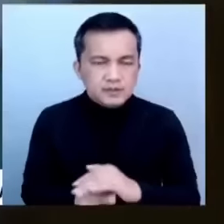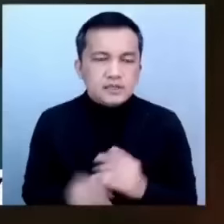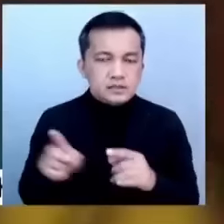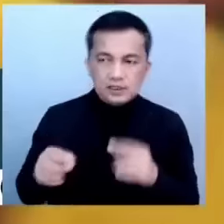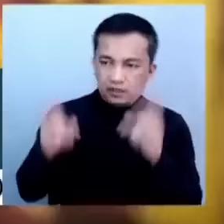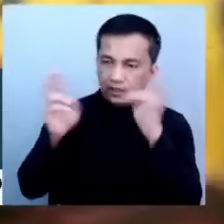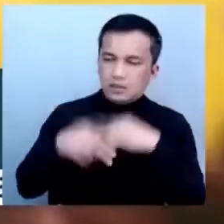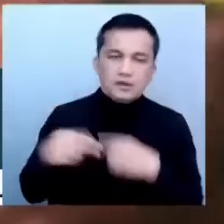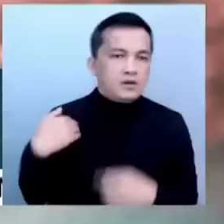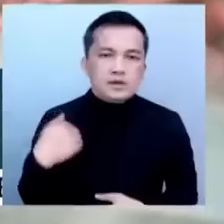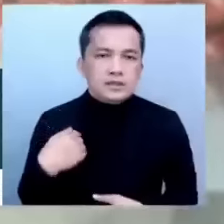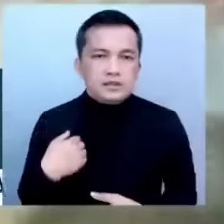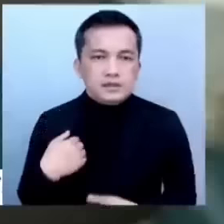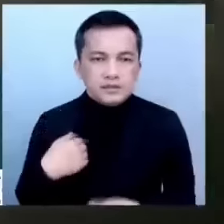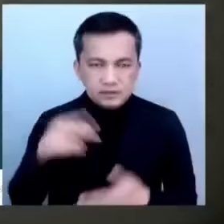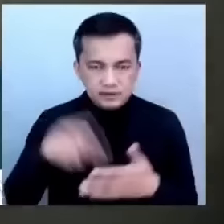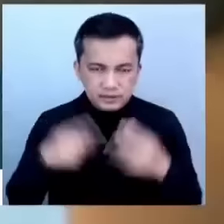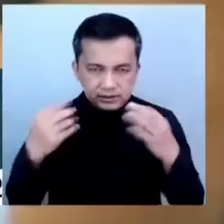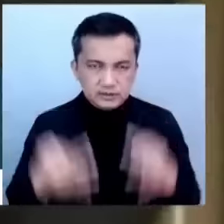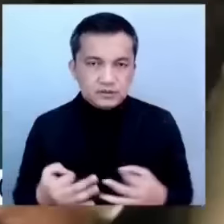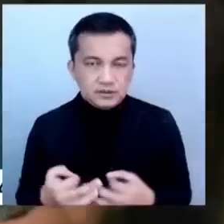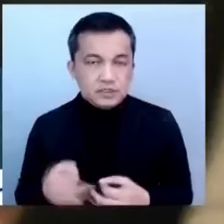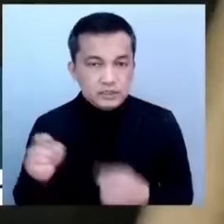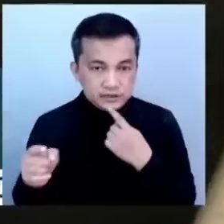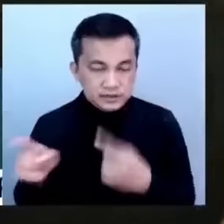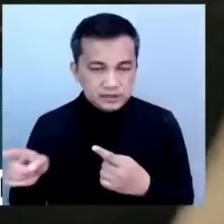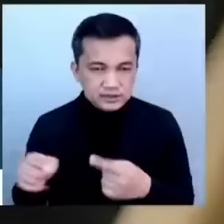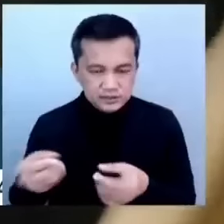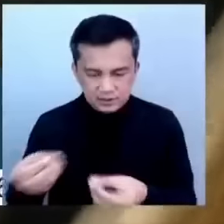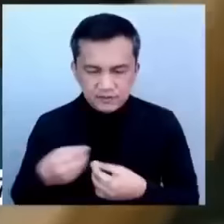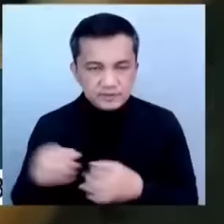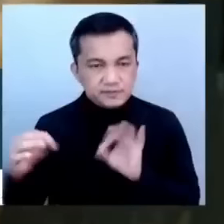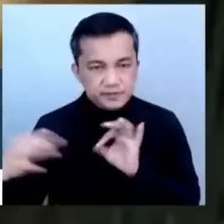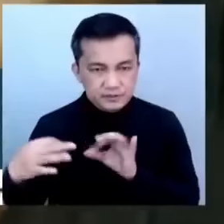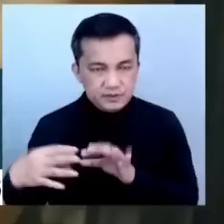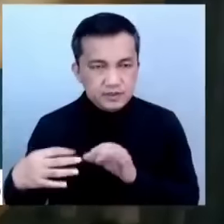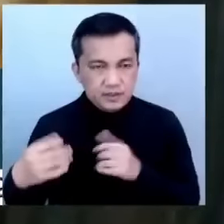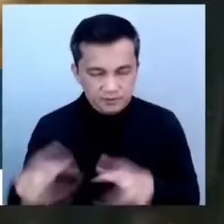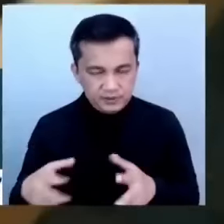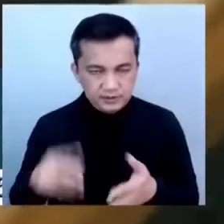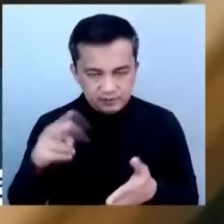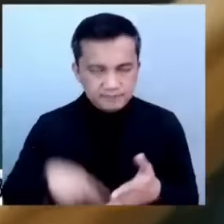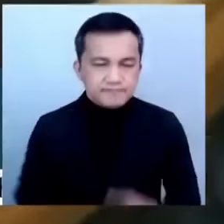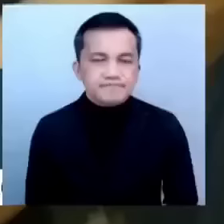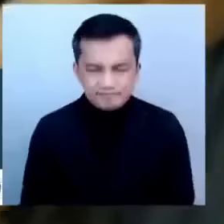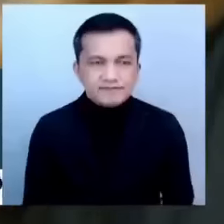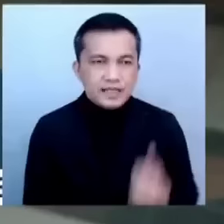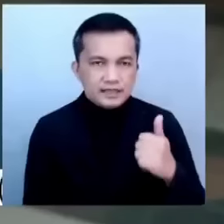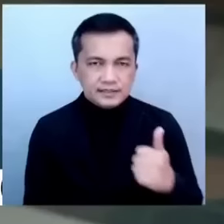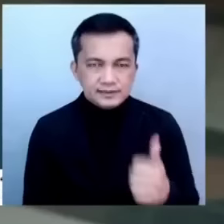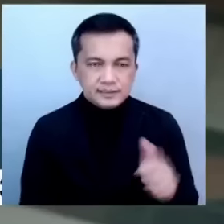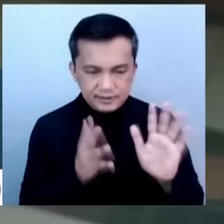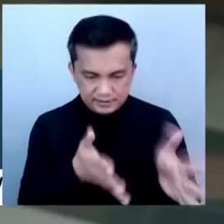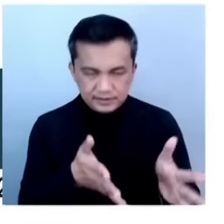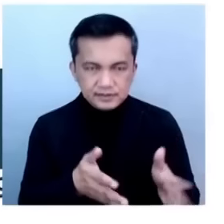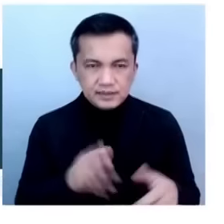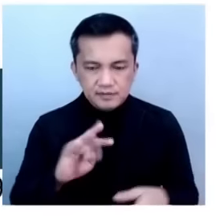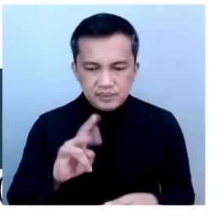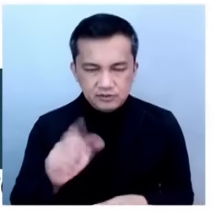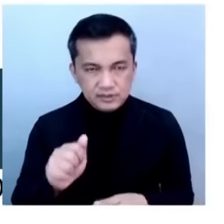they haven't read the decision, and they said that they will give us feedback after they do so. All right, we're going to have to leave it at that. Victoria Tula